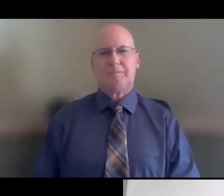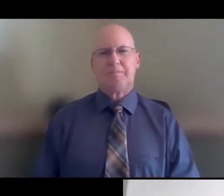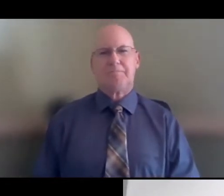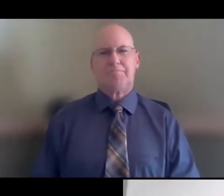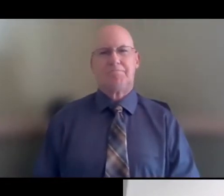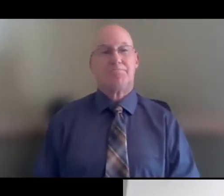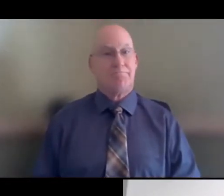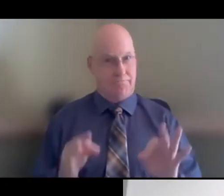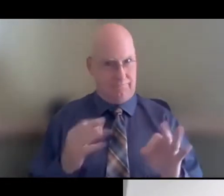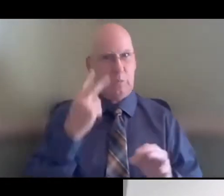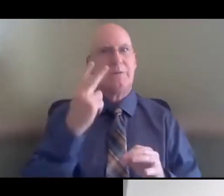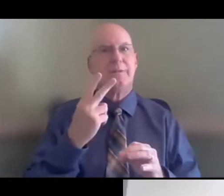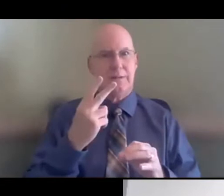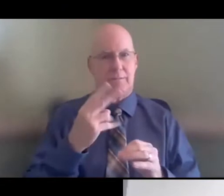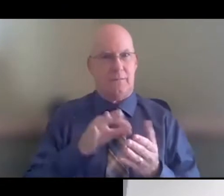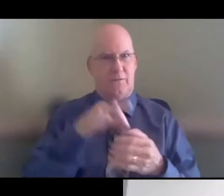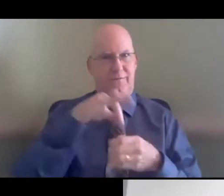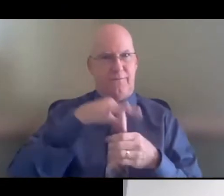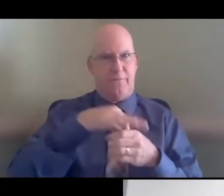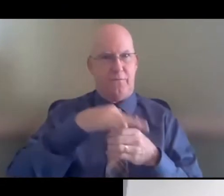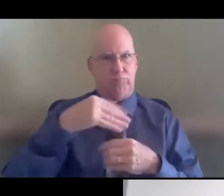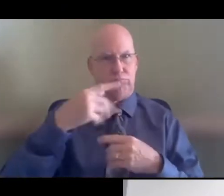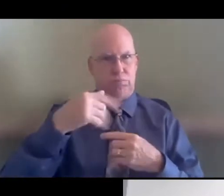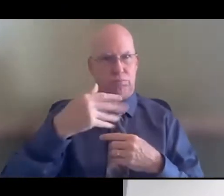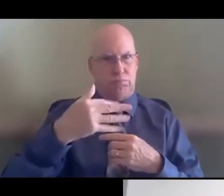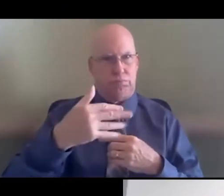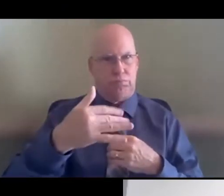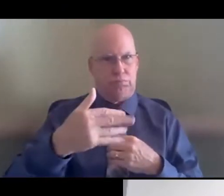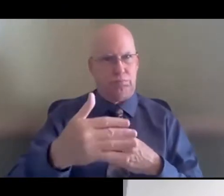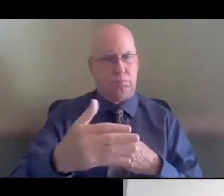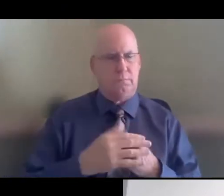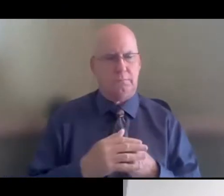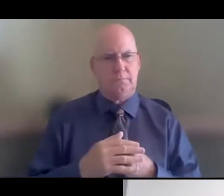Awesome. We see those results rolling in. We'll give it about 10 more seconds.